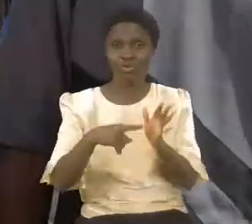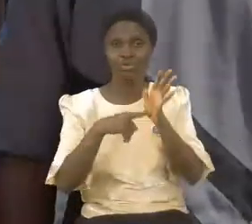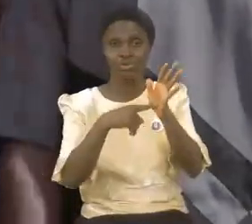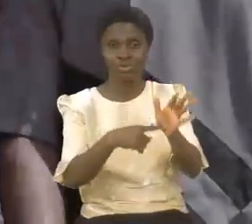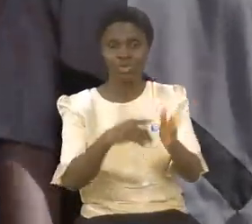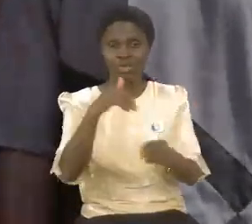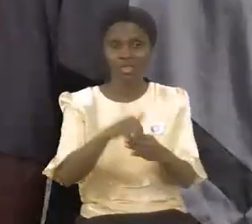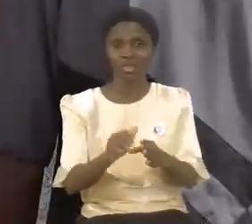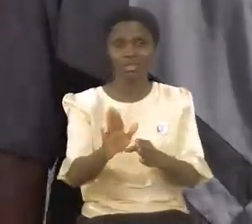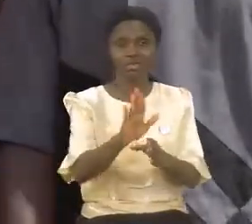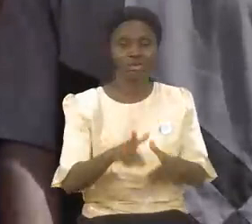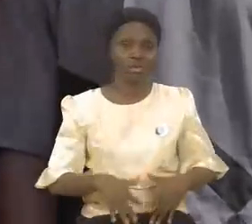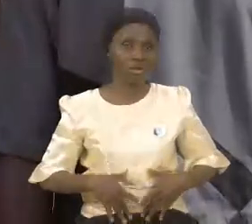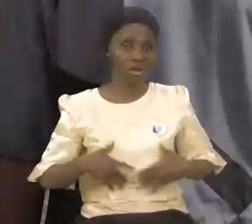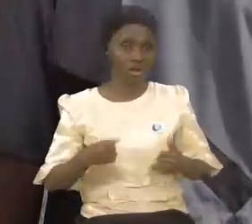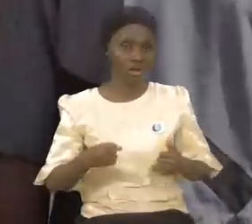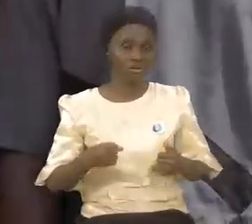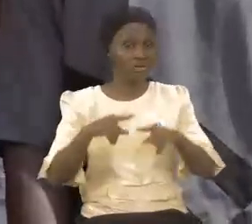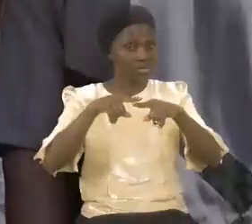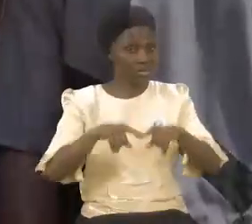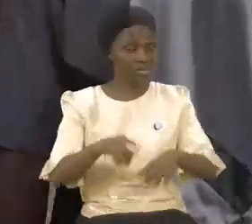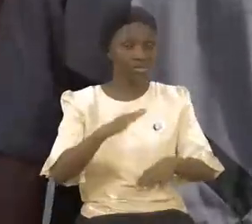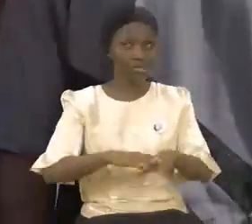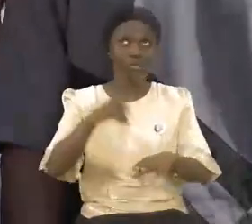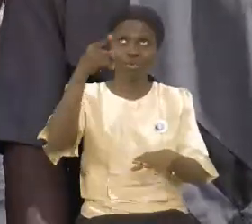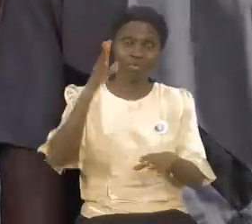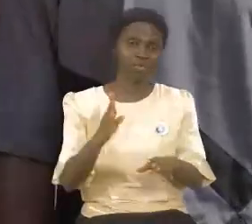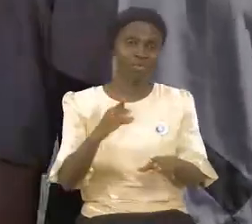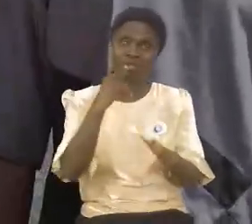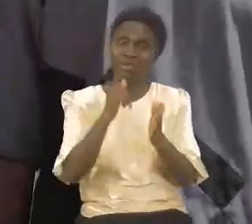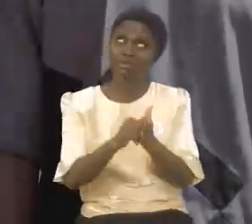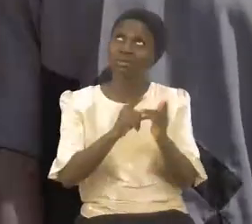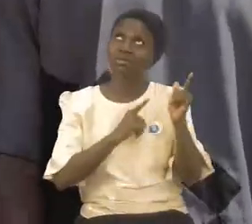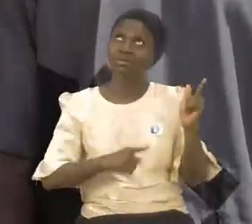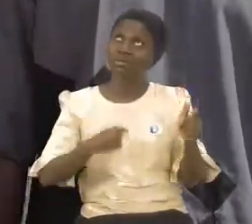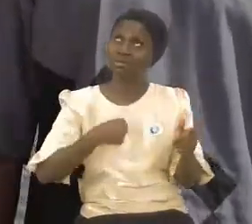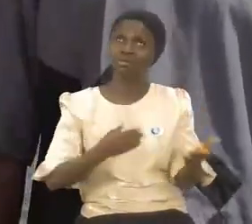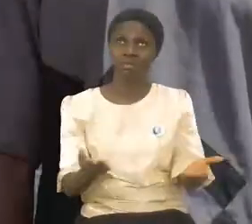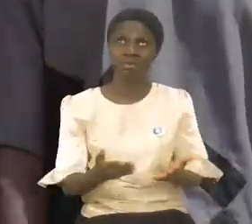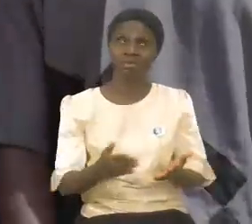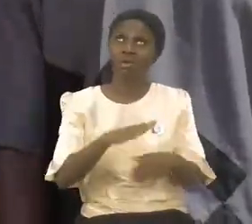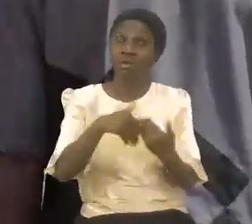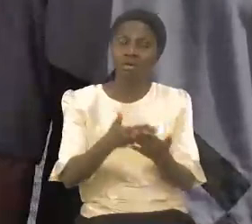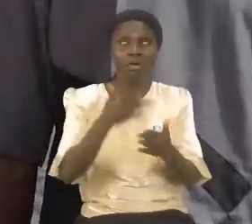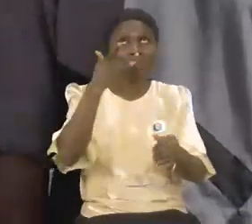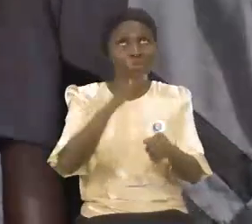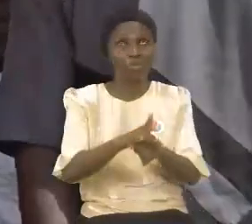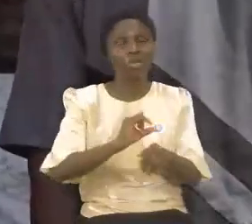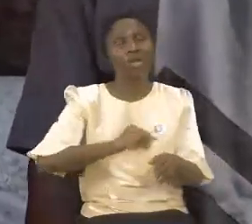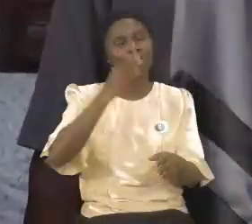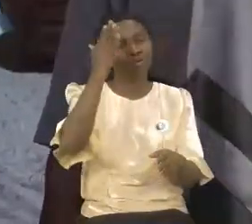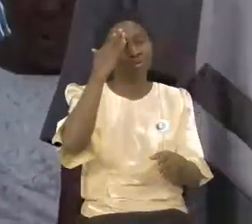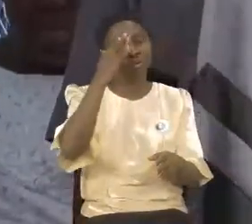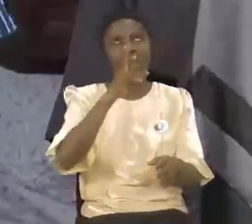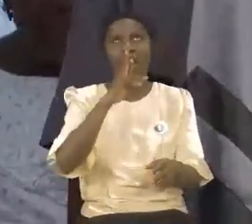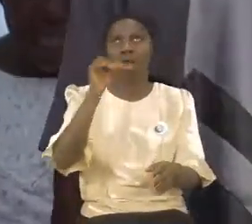your life. Depend upon the Lord and say, Lord, here I am. All the promises are yes and amen for me.